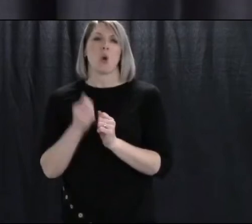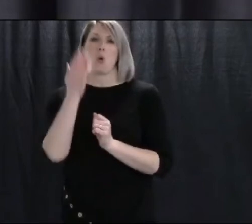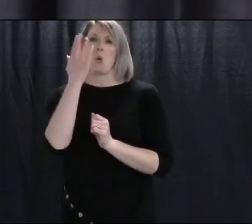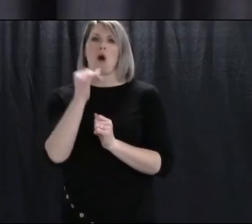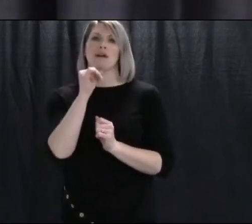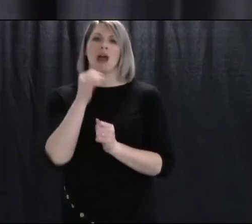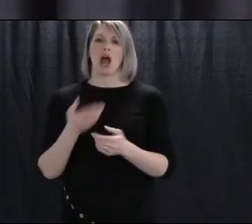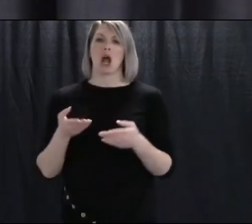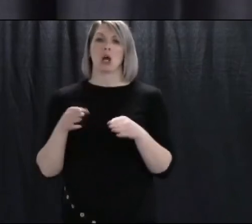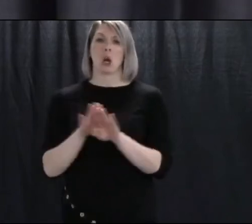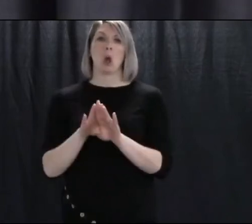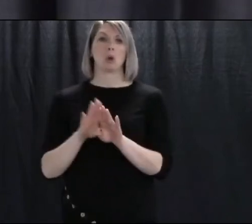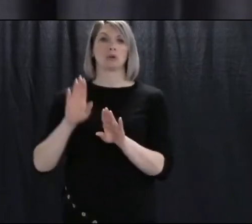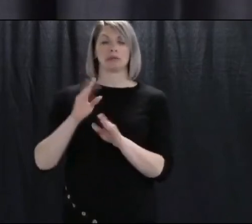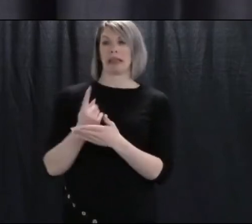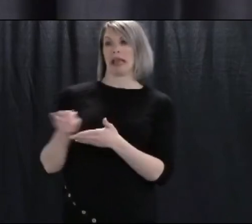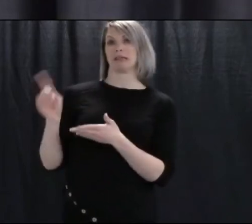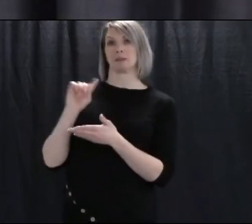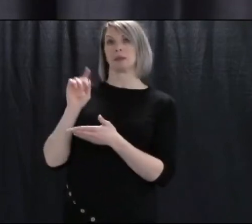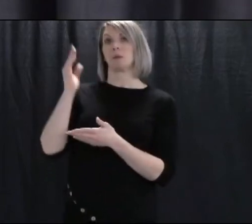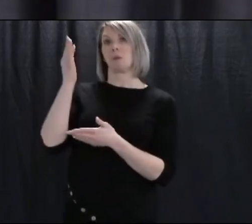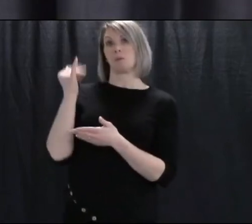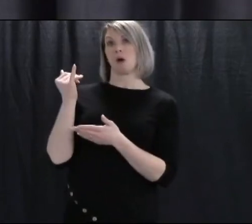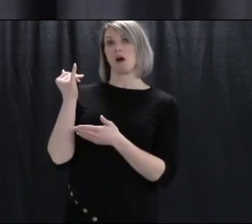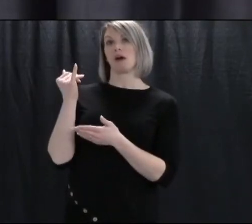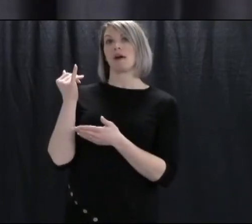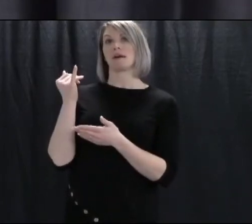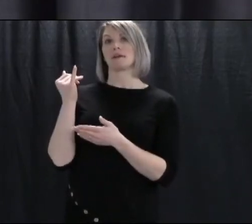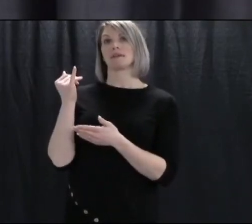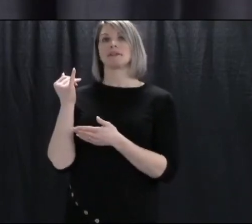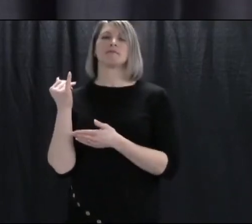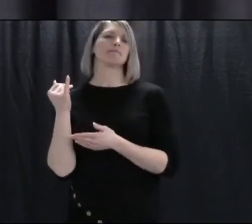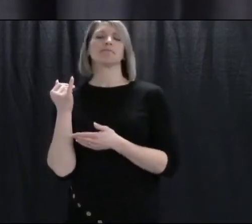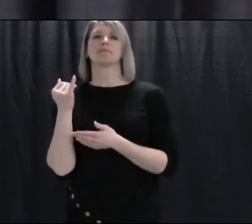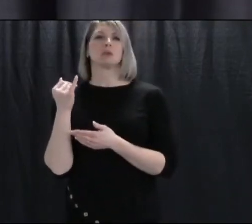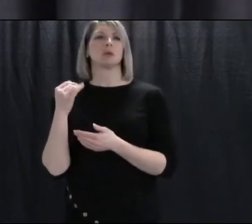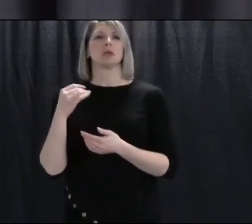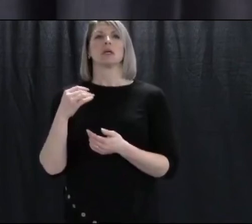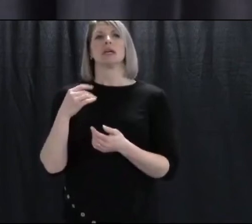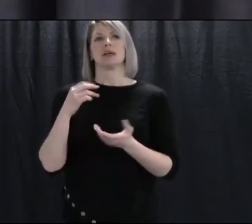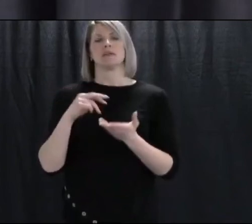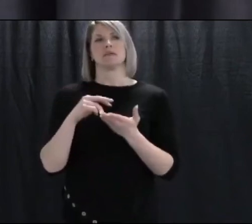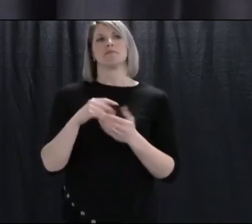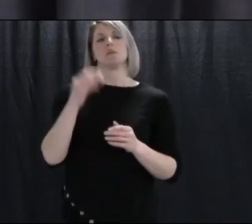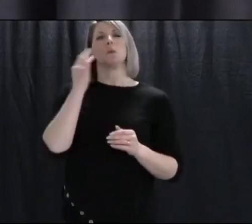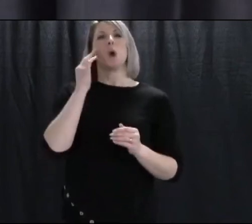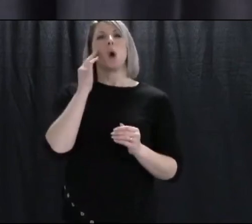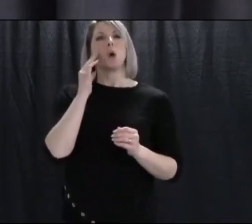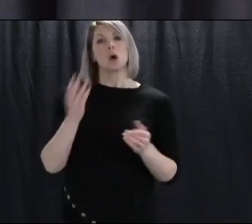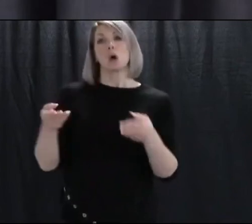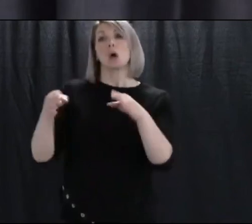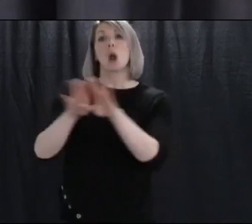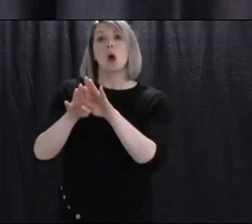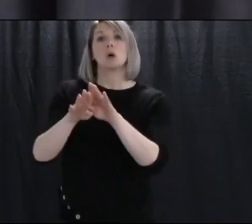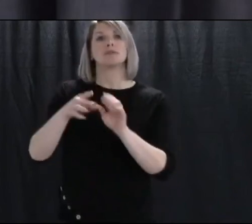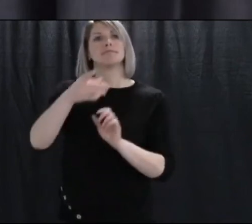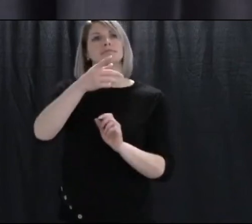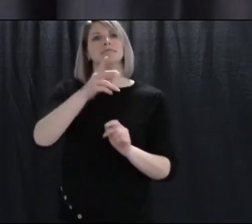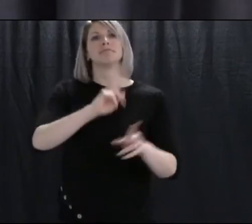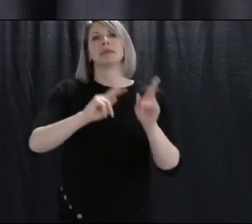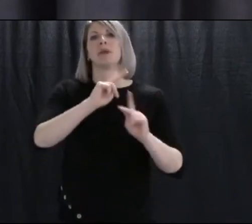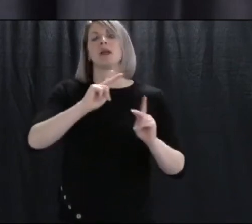before was quite simply the level of upset and distress it would cause, because this is not going